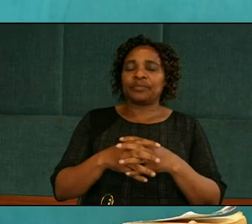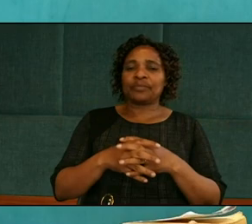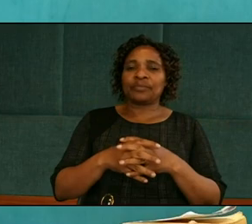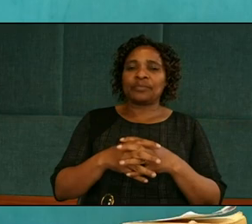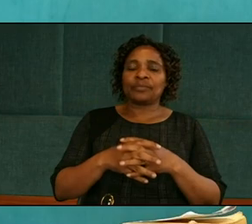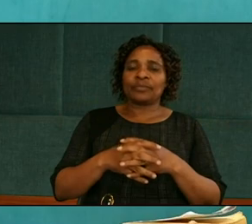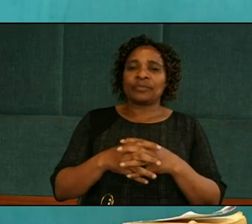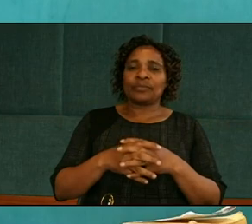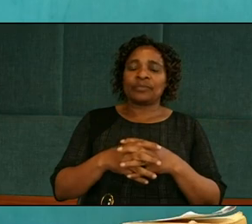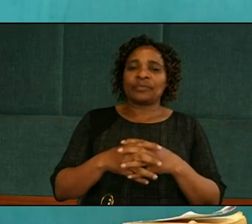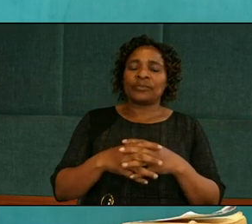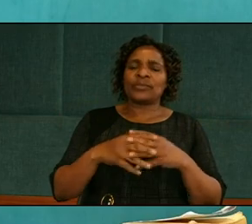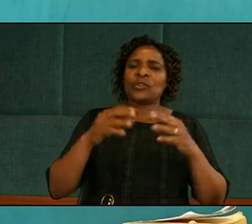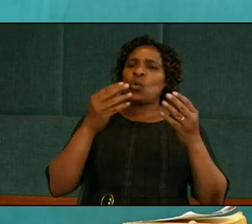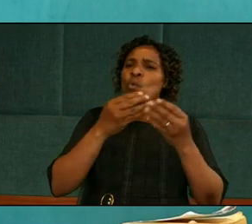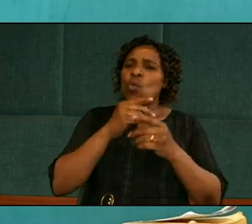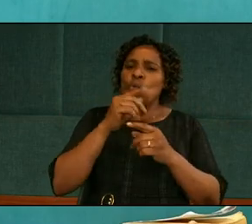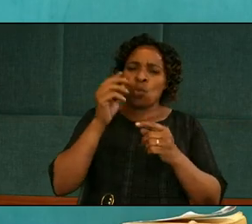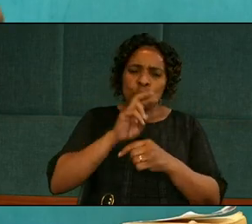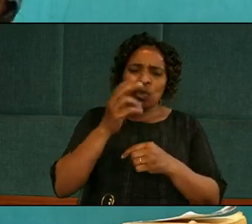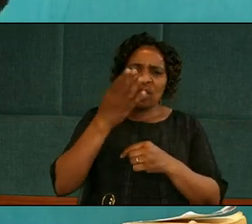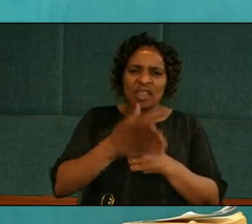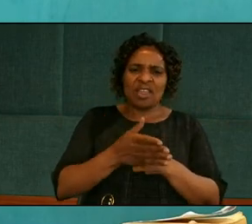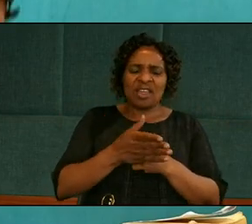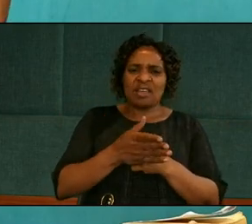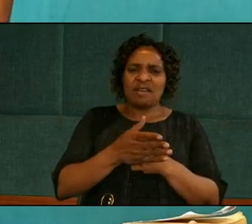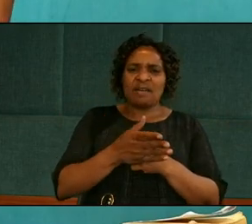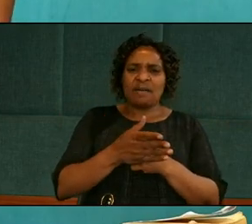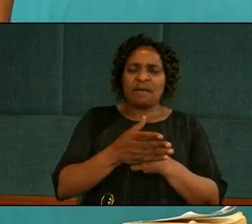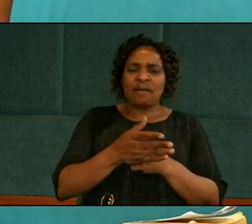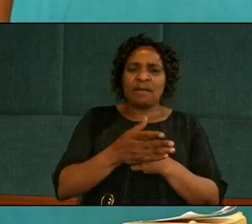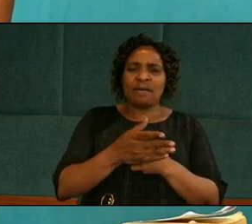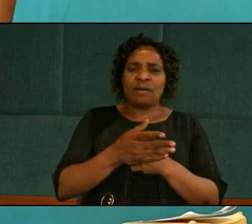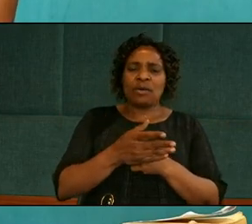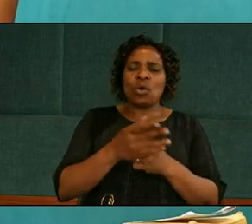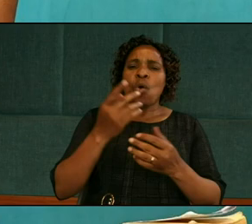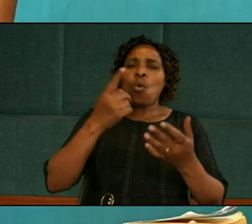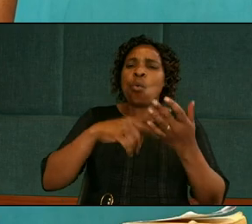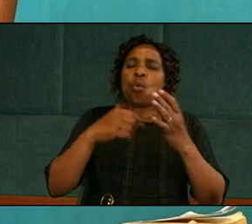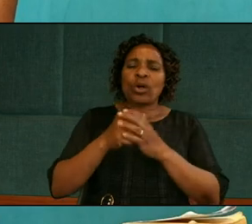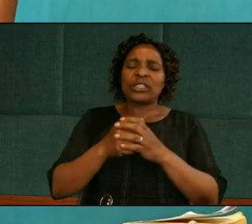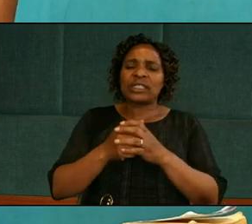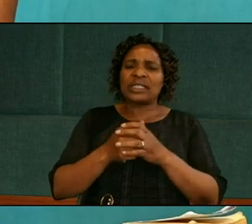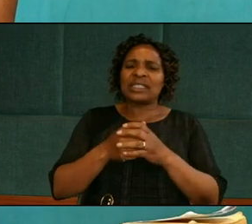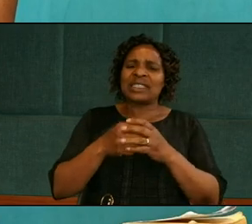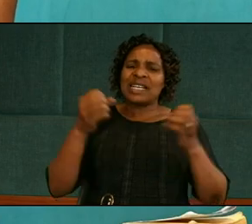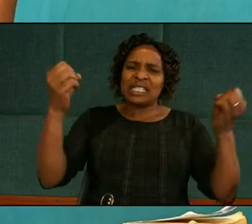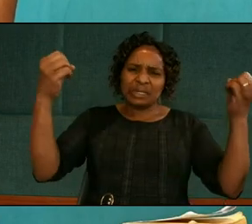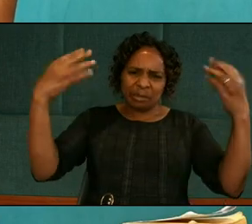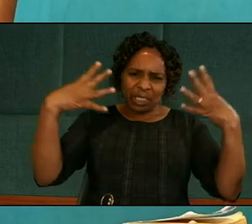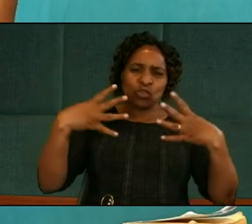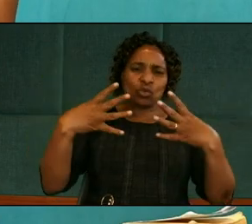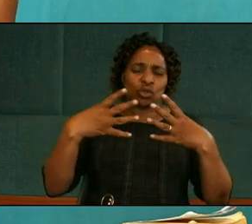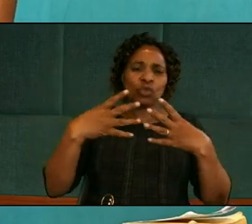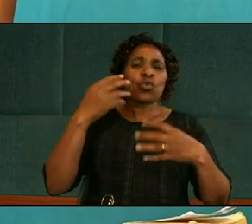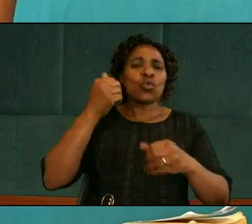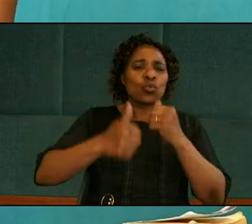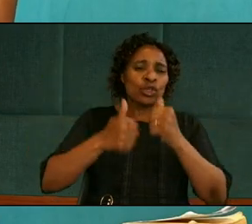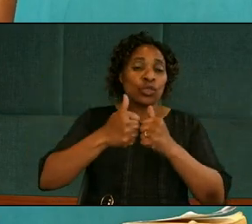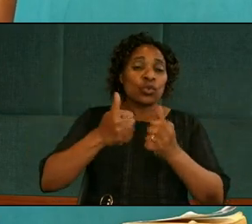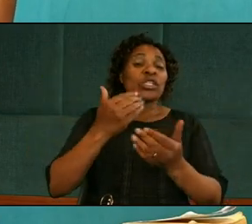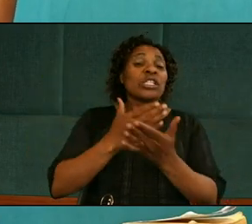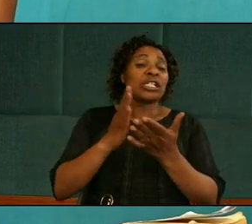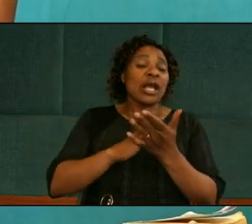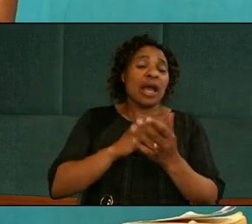Zeka. You know, we're looking here. What does the pen of inspiration really have to say about